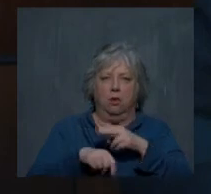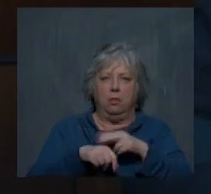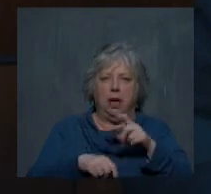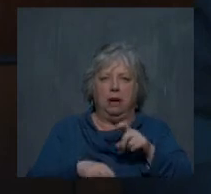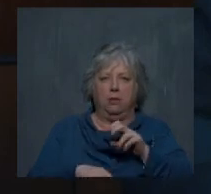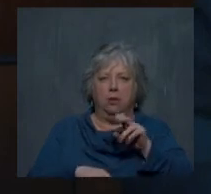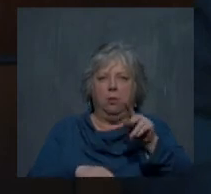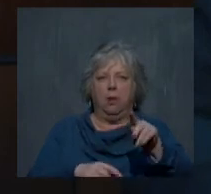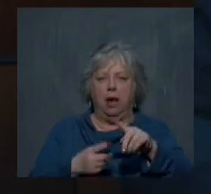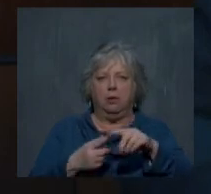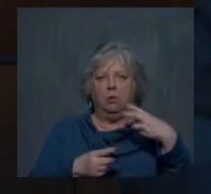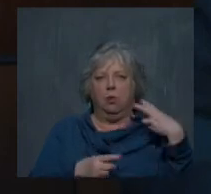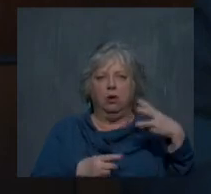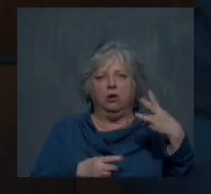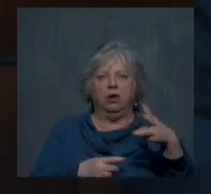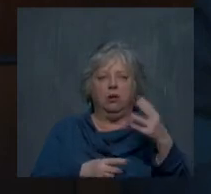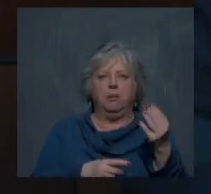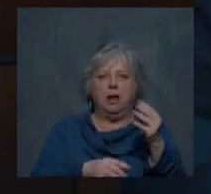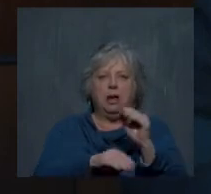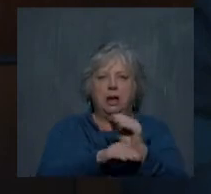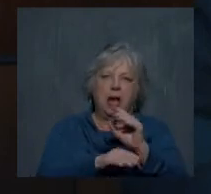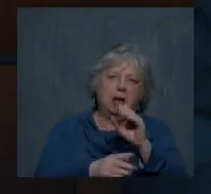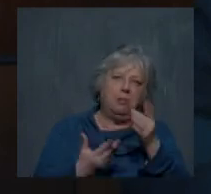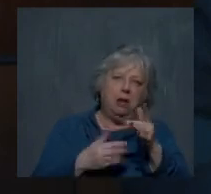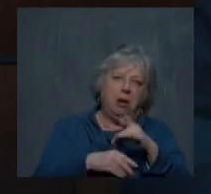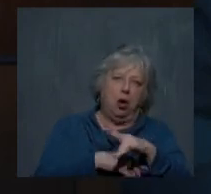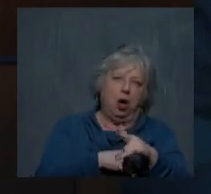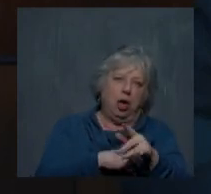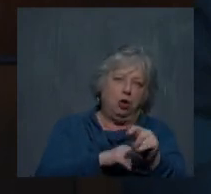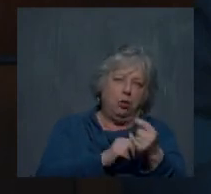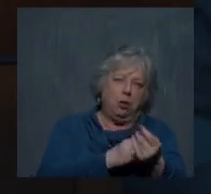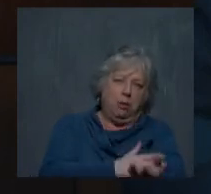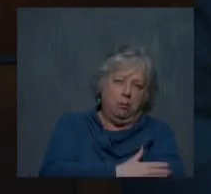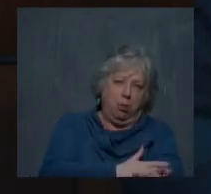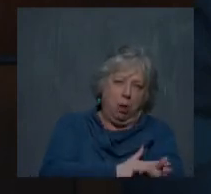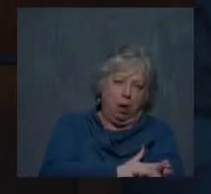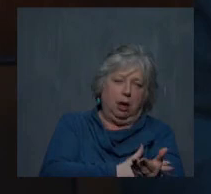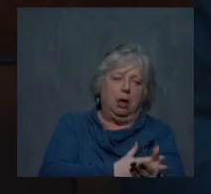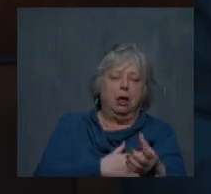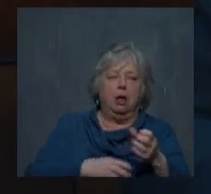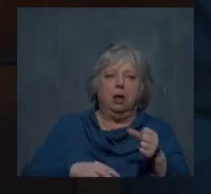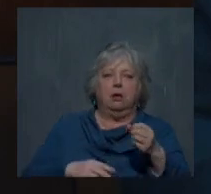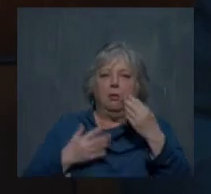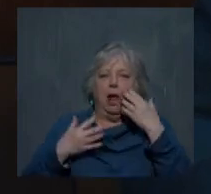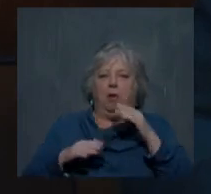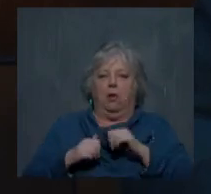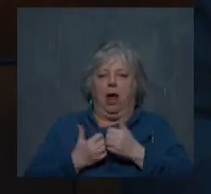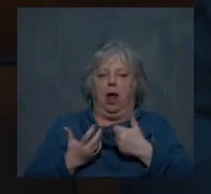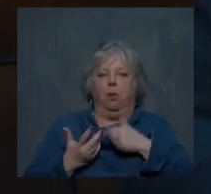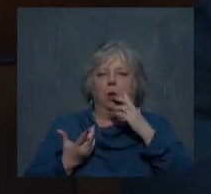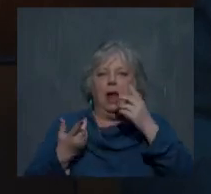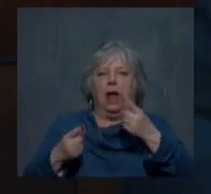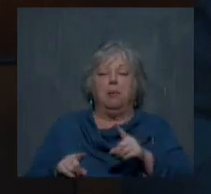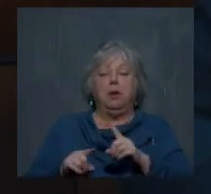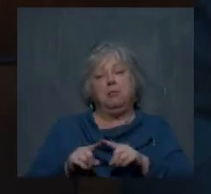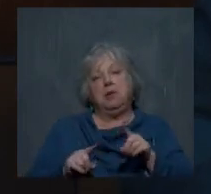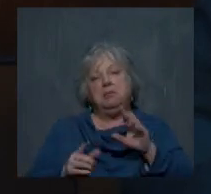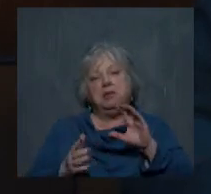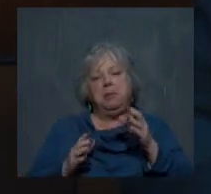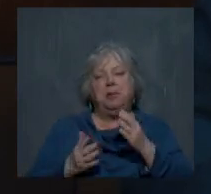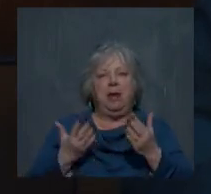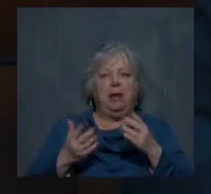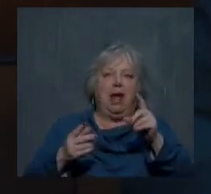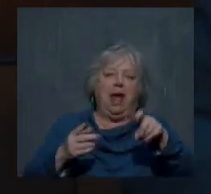back on Monday night or early Tuesday morning. So I don't know how we're going to get this done, but it looks like it probably will have